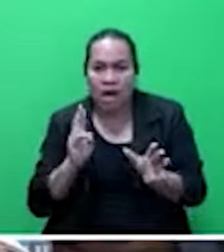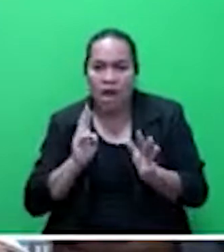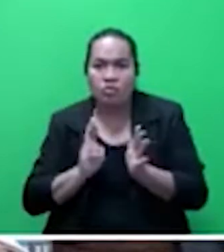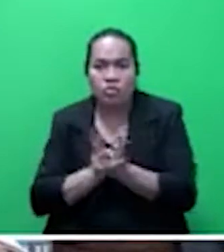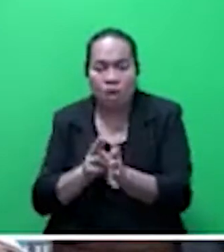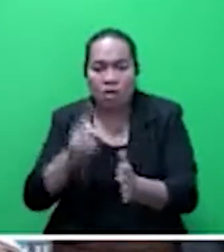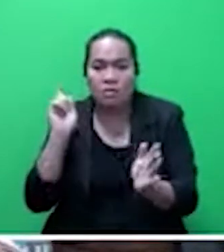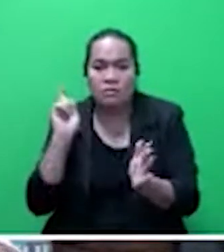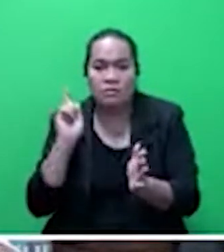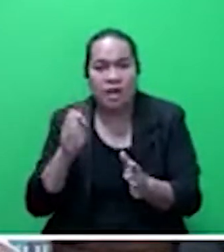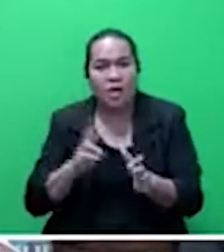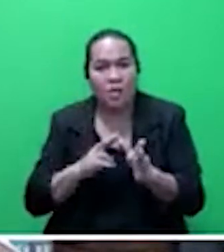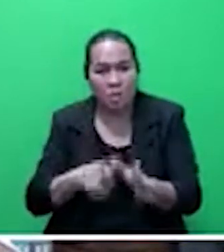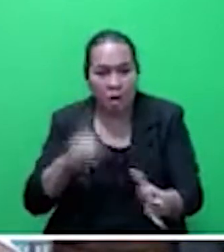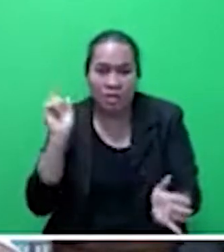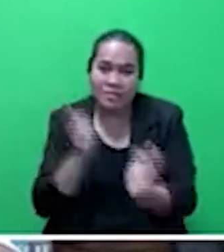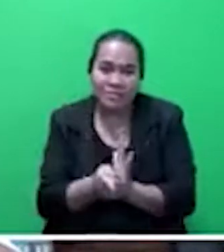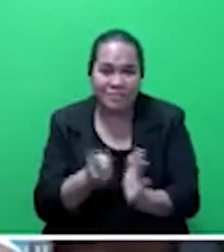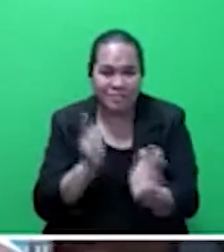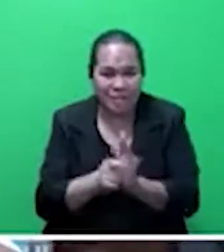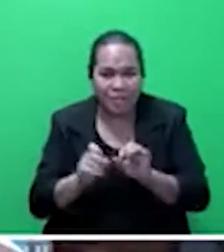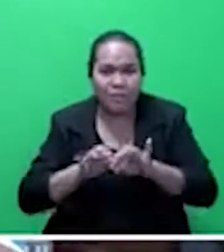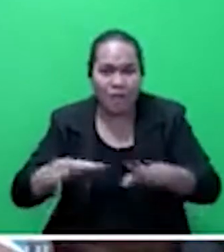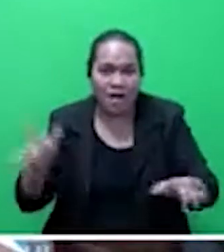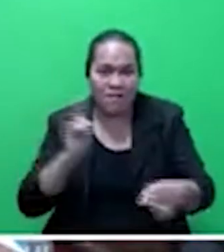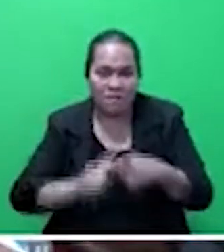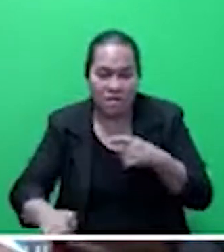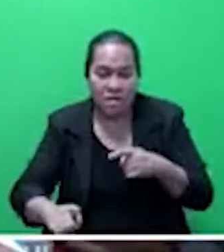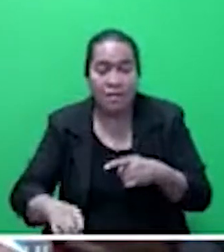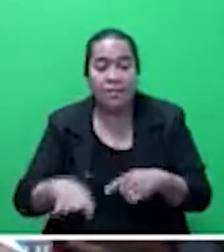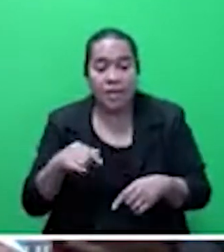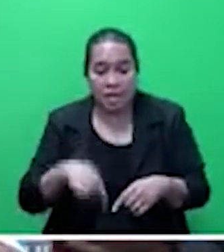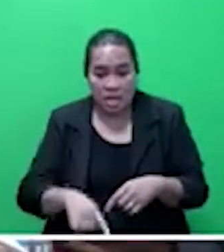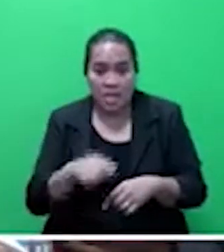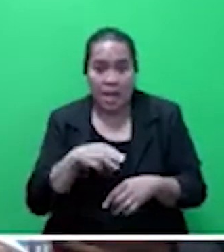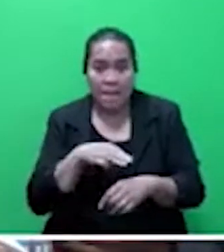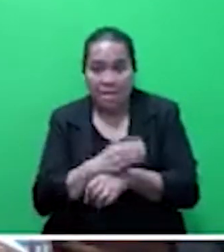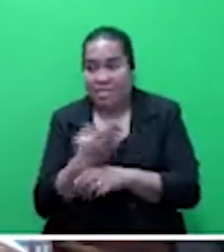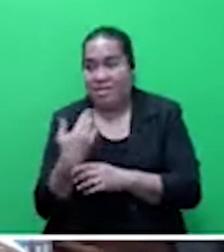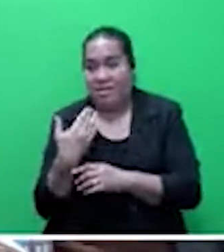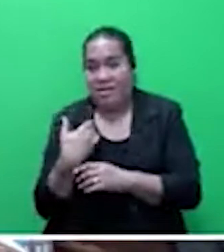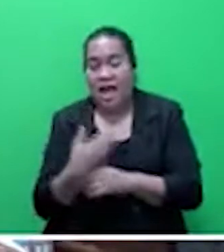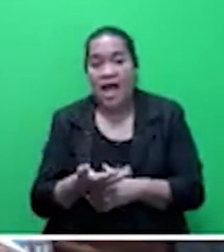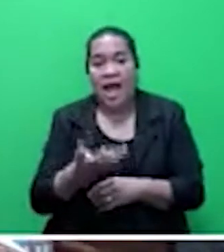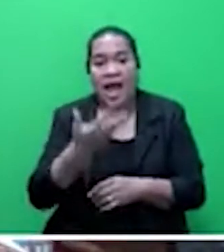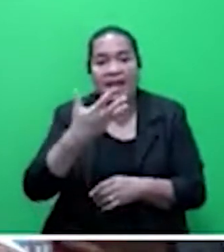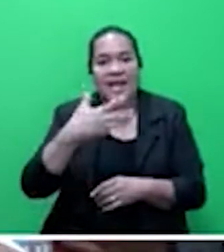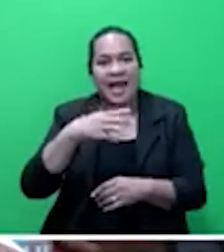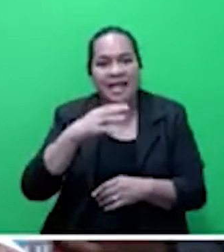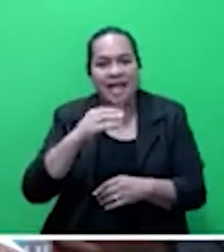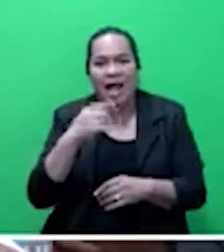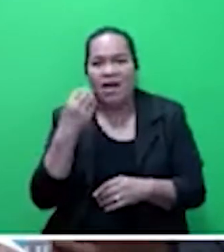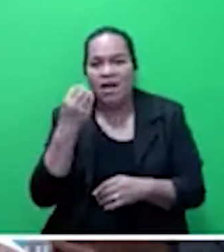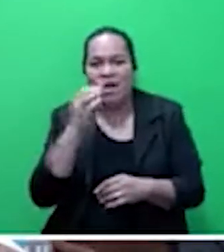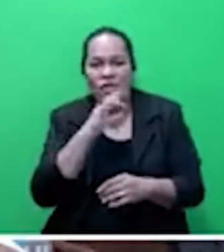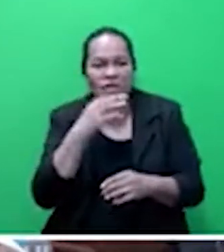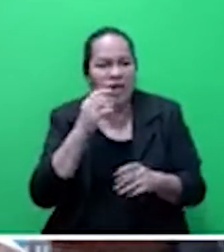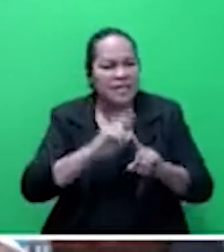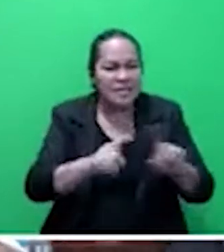both locally and regionally. Earlier this month, Mr. Speaker, over 90 pallets of non-food item